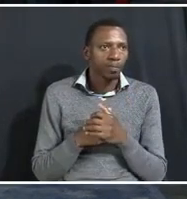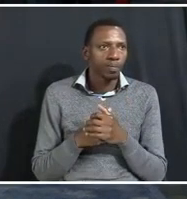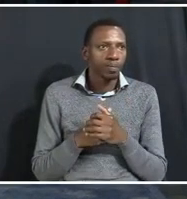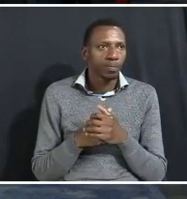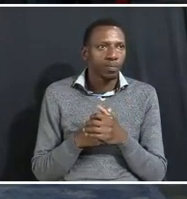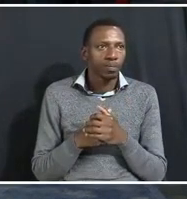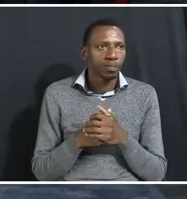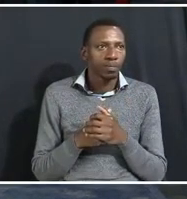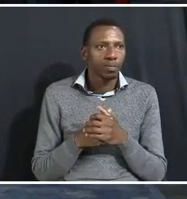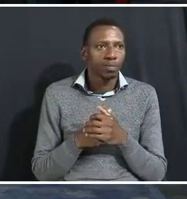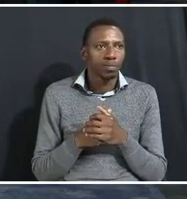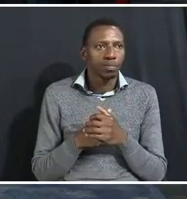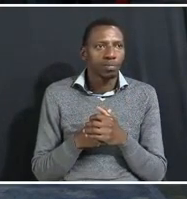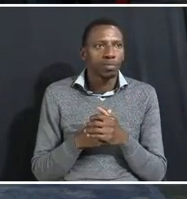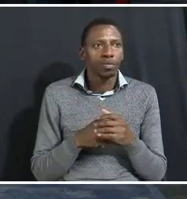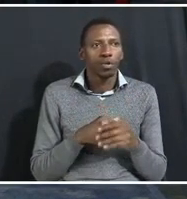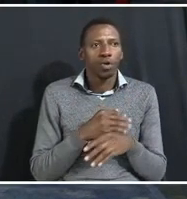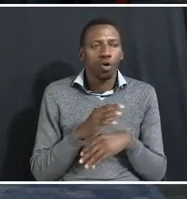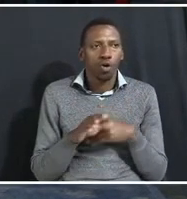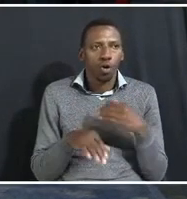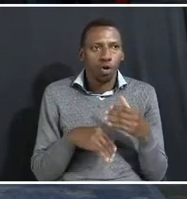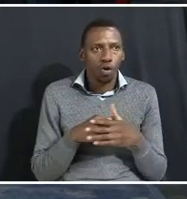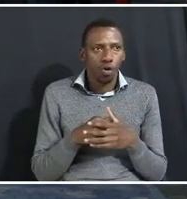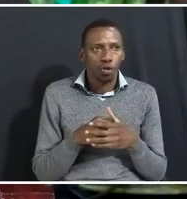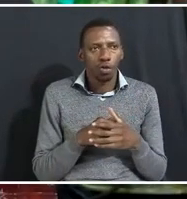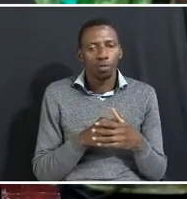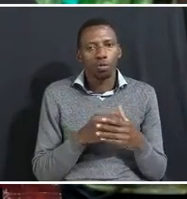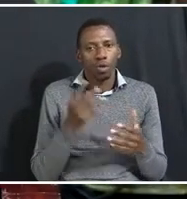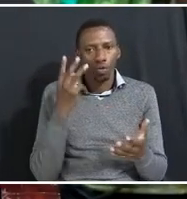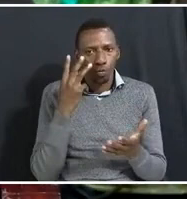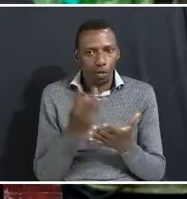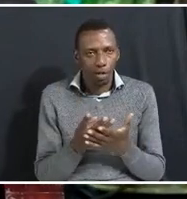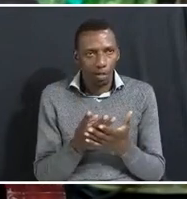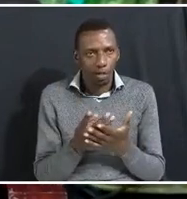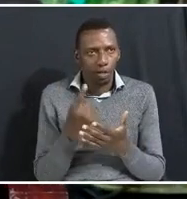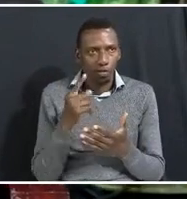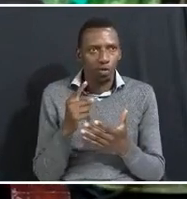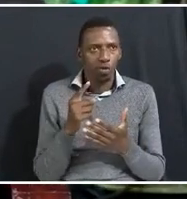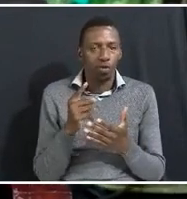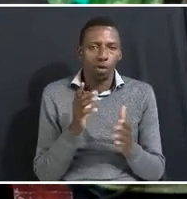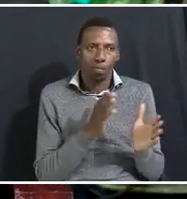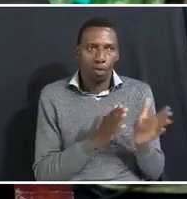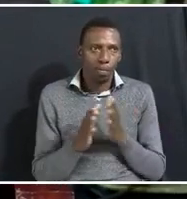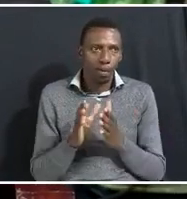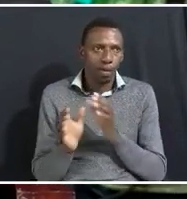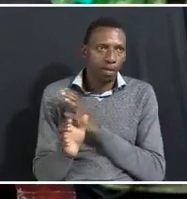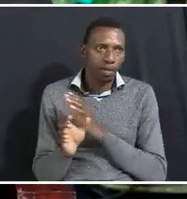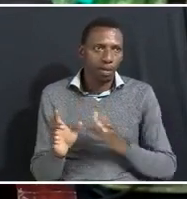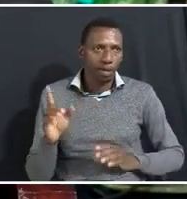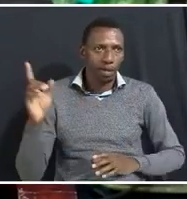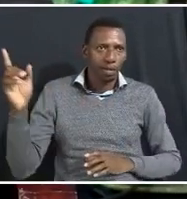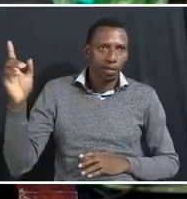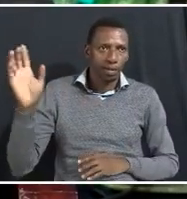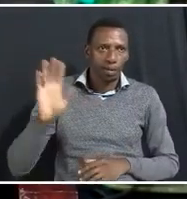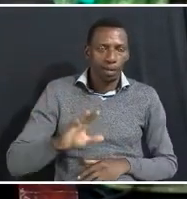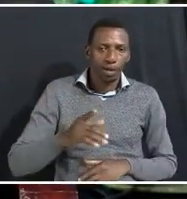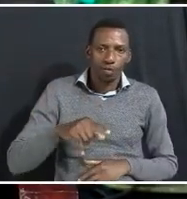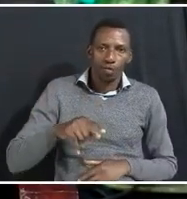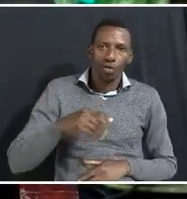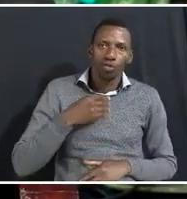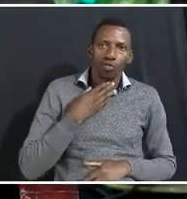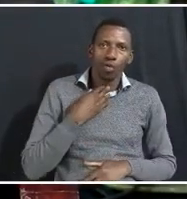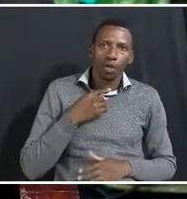living witnesses for the Advent hope. As we prepare for Christ's return, we seek to